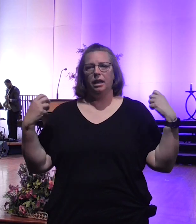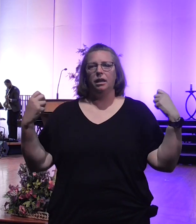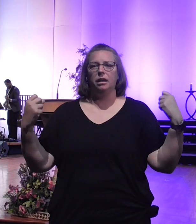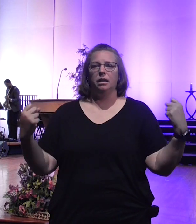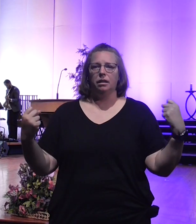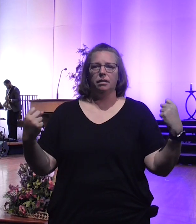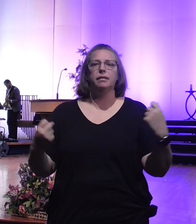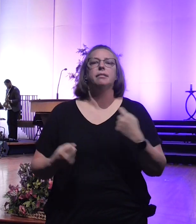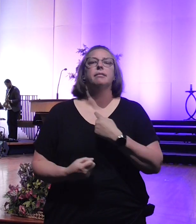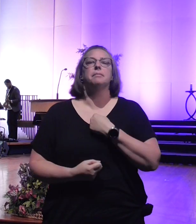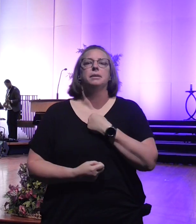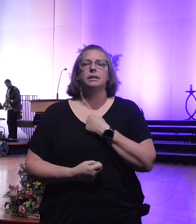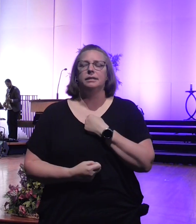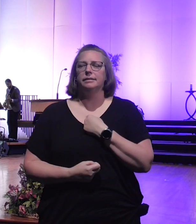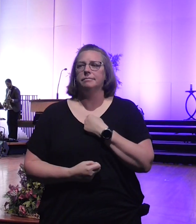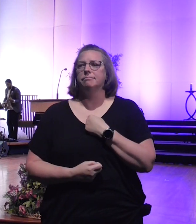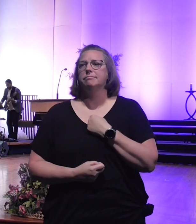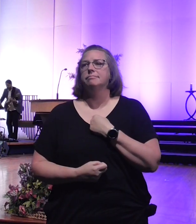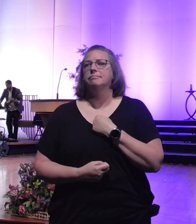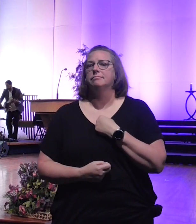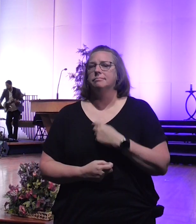heal me.